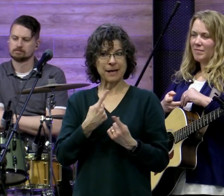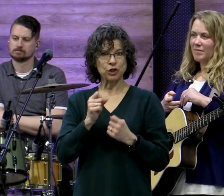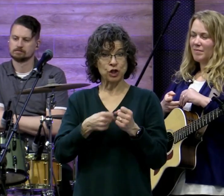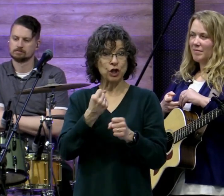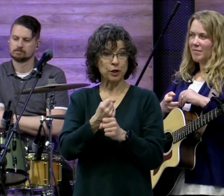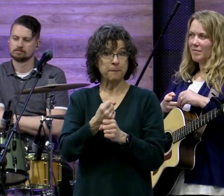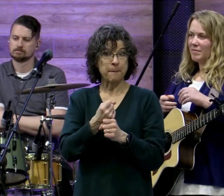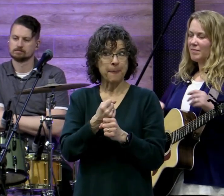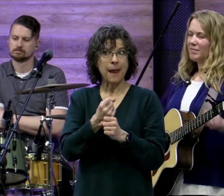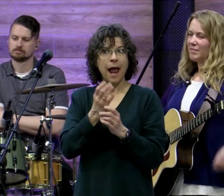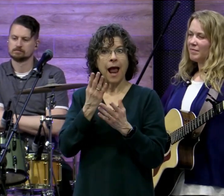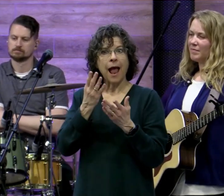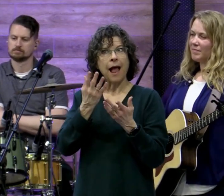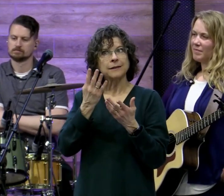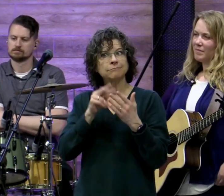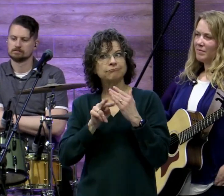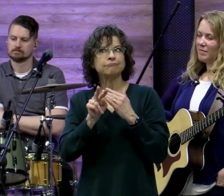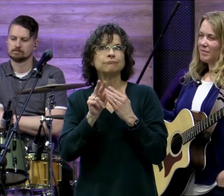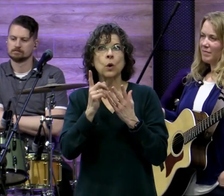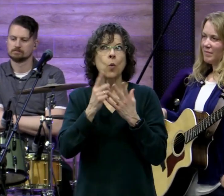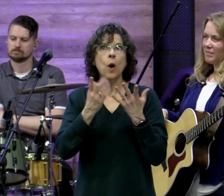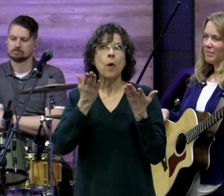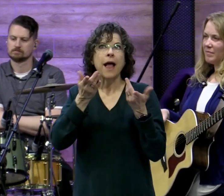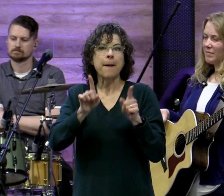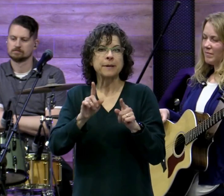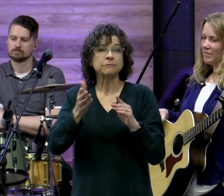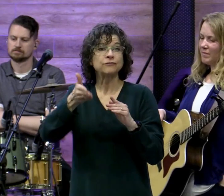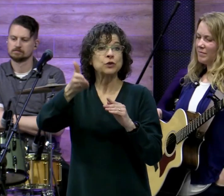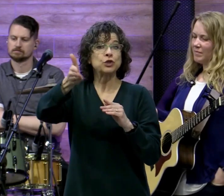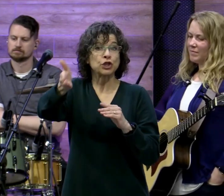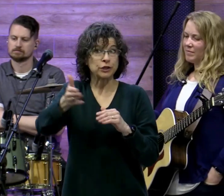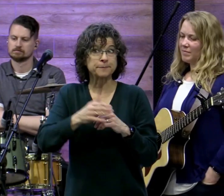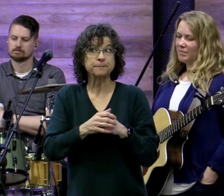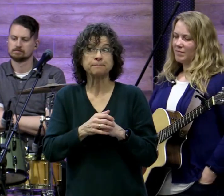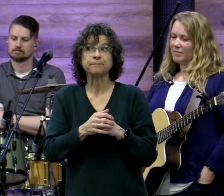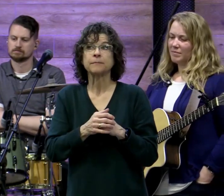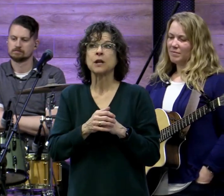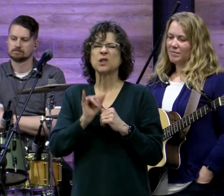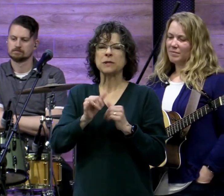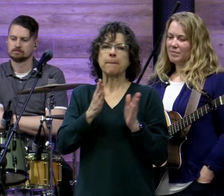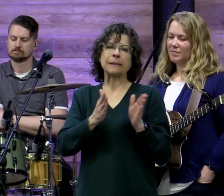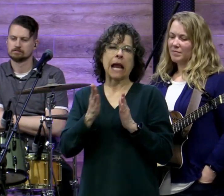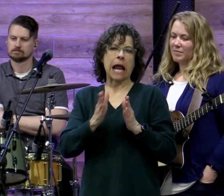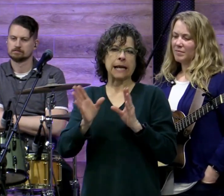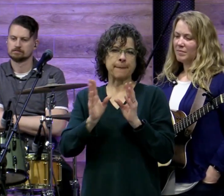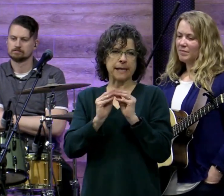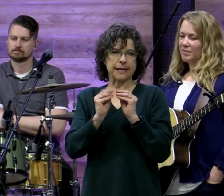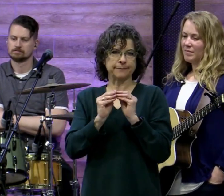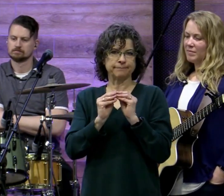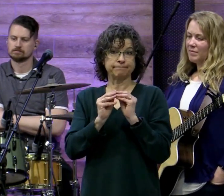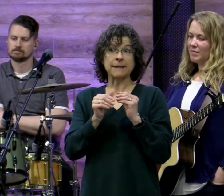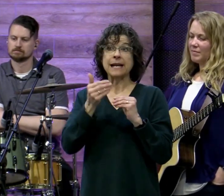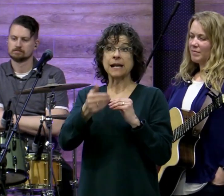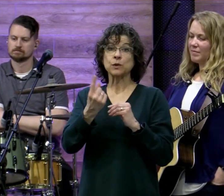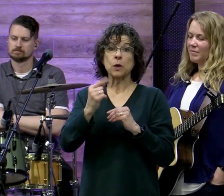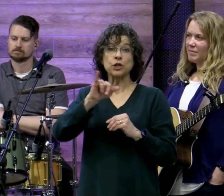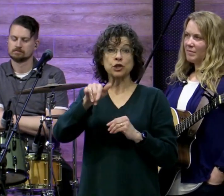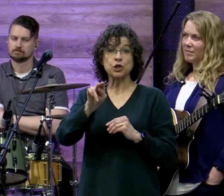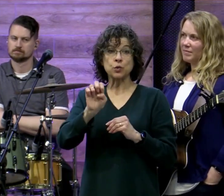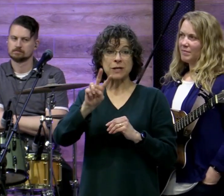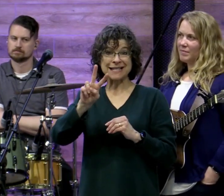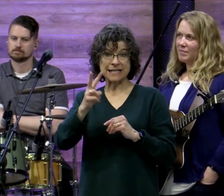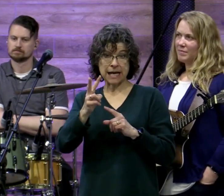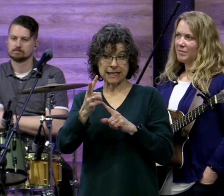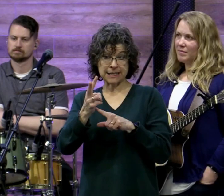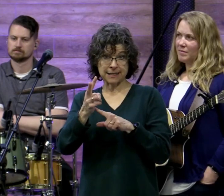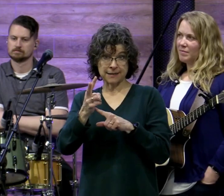forward to what he's going to do and what we can see on the horizon. So our next member meeting will be June 2nd. After the second service here,